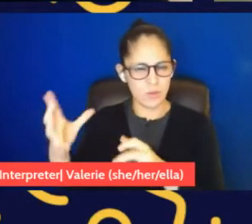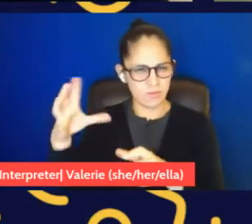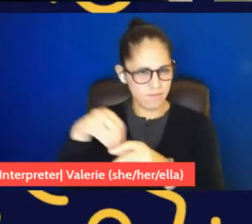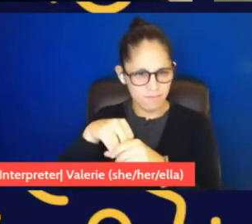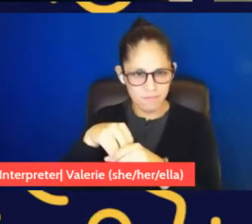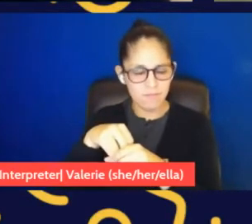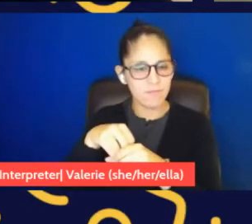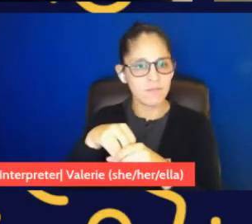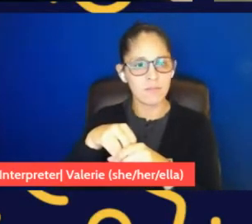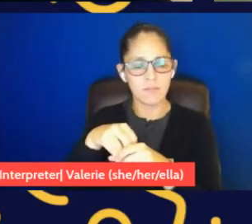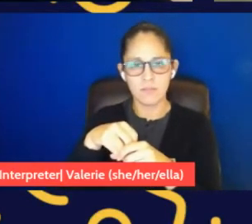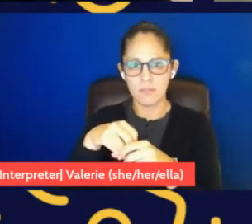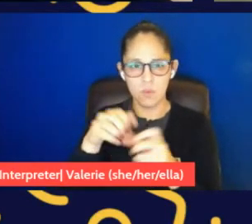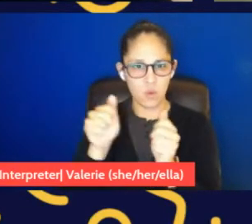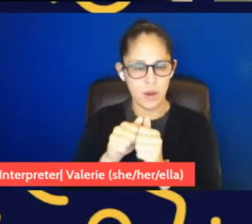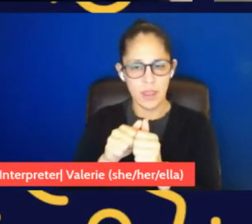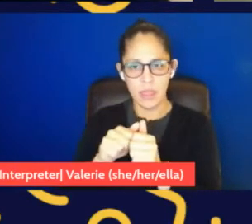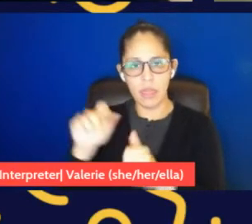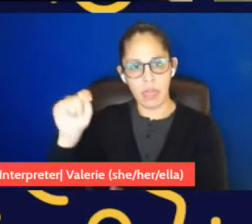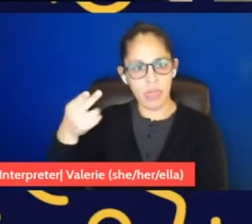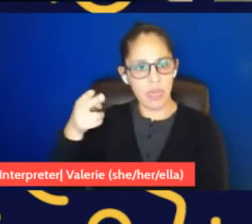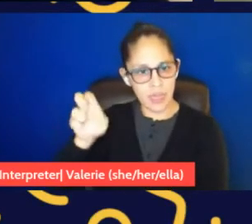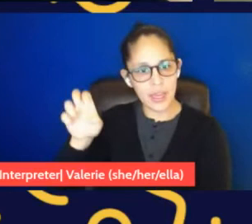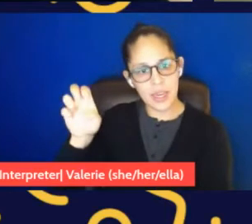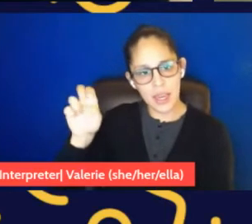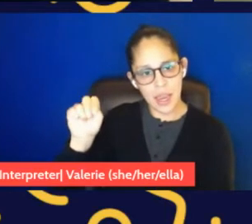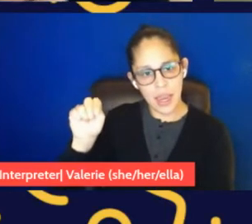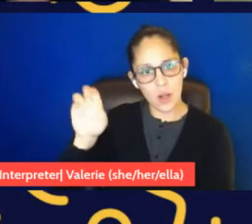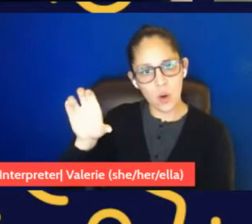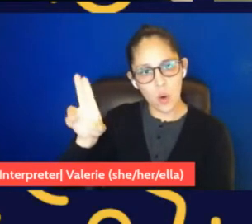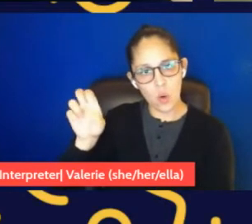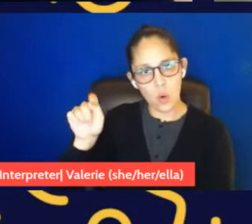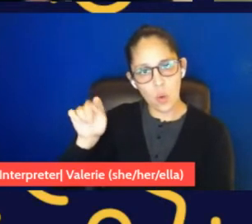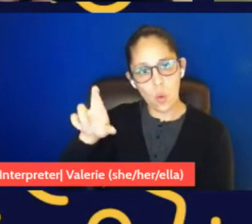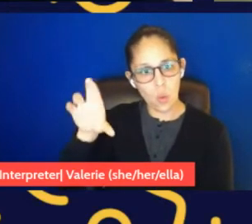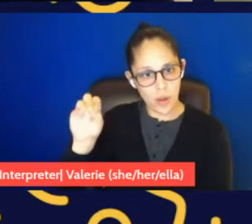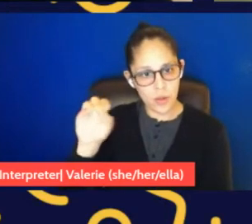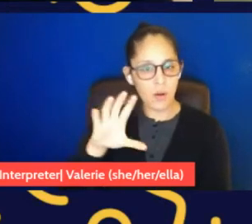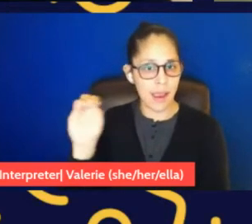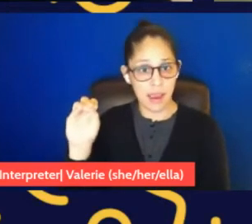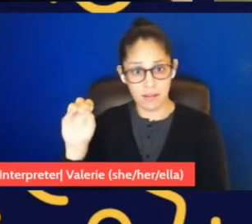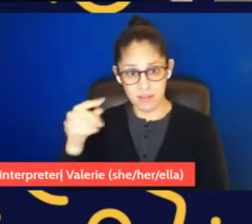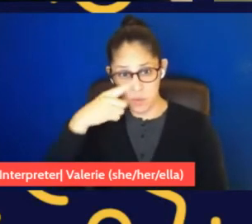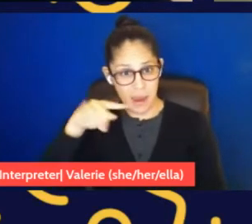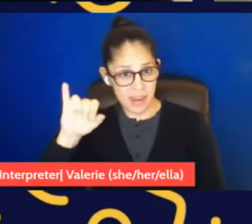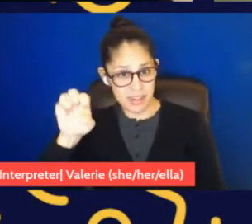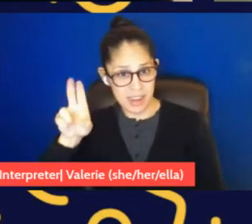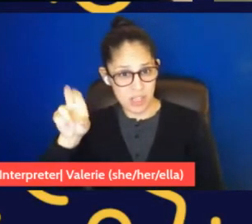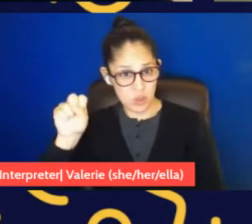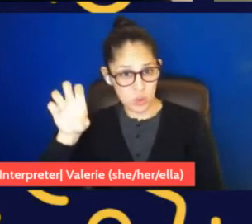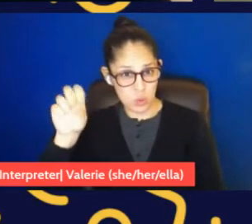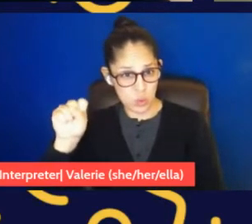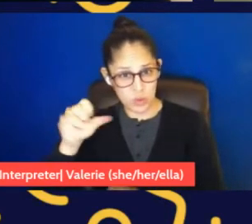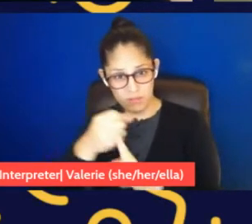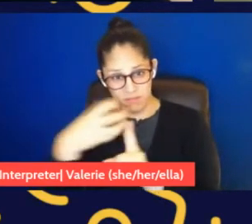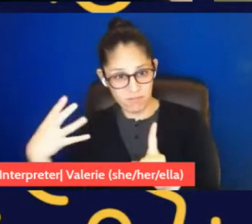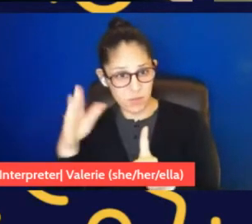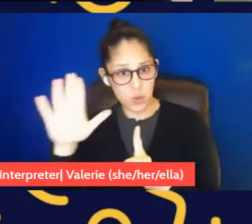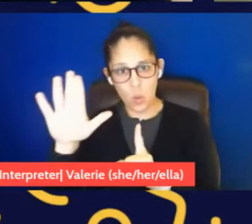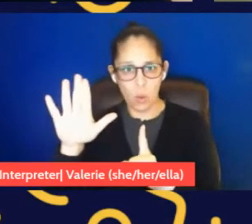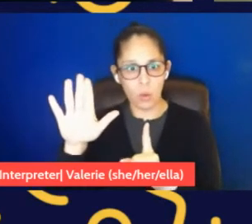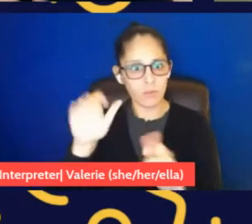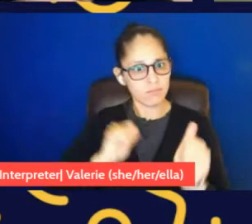to the Encuentro. And a little bit, you know, Jesus, if you can tell us a little bit about your piece, and then we'll get into